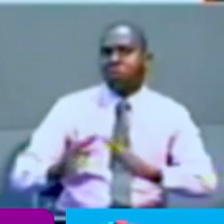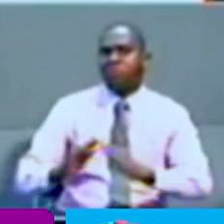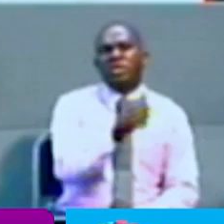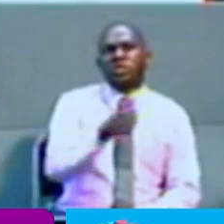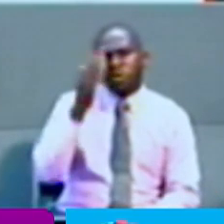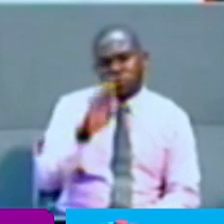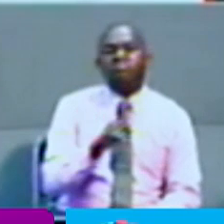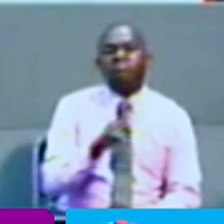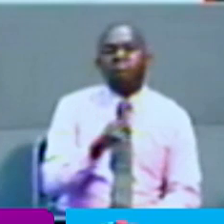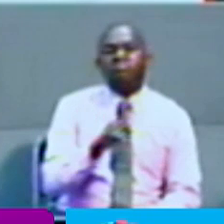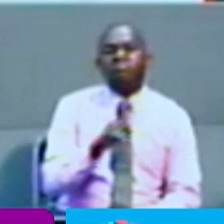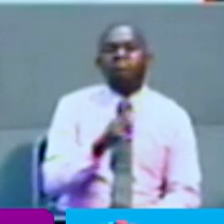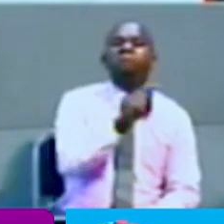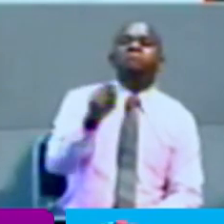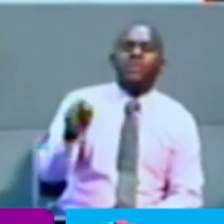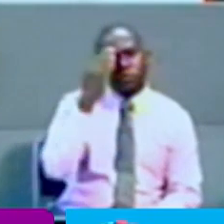Everybody, you know everybody.